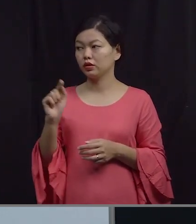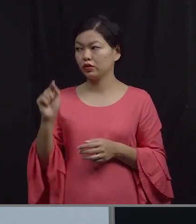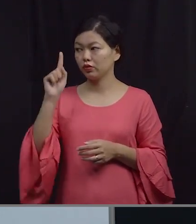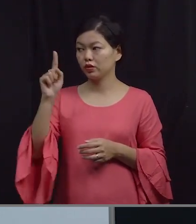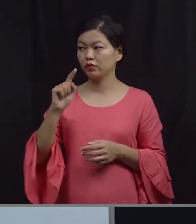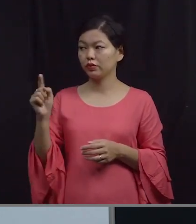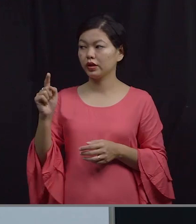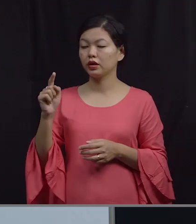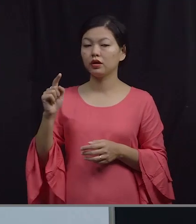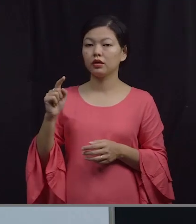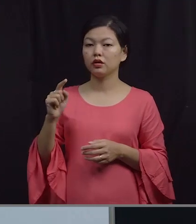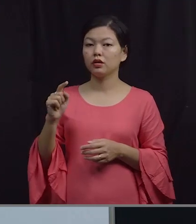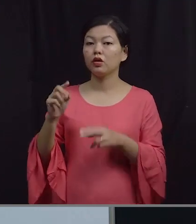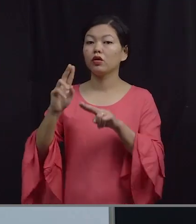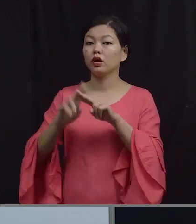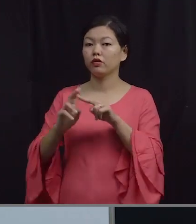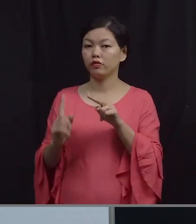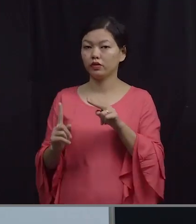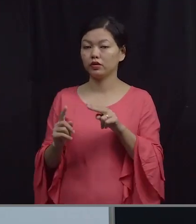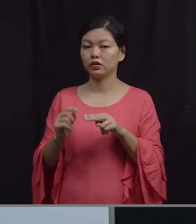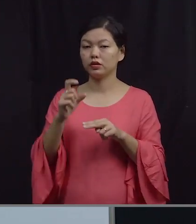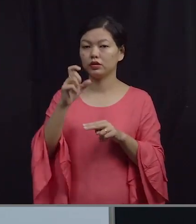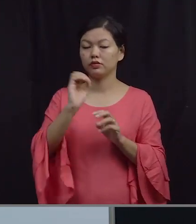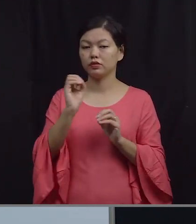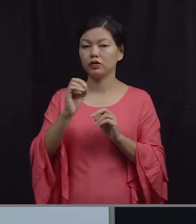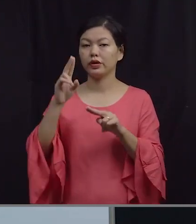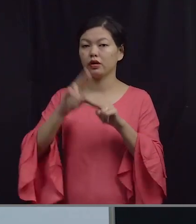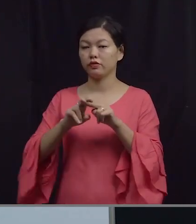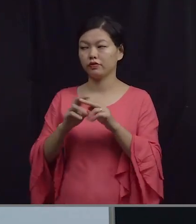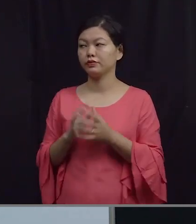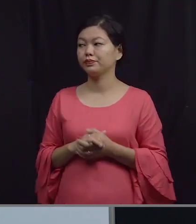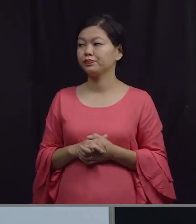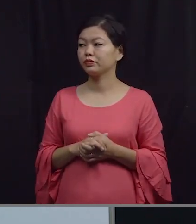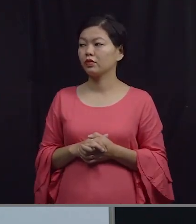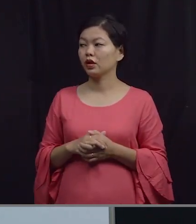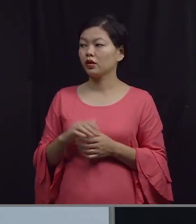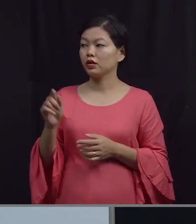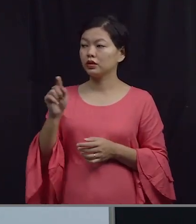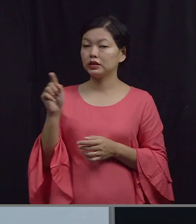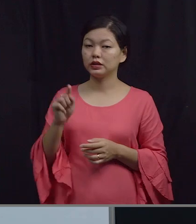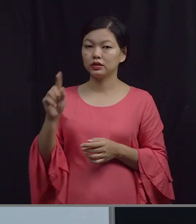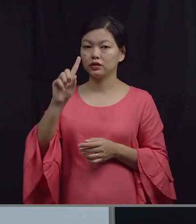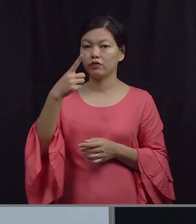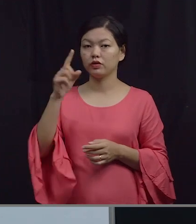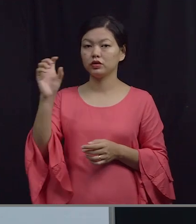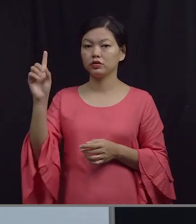we have already considered F1 is the focal length of lens A. Say this is equation number 1. Okay,